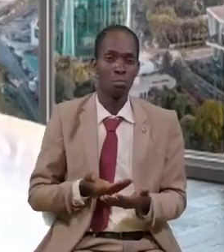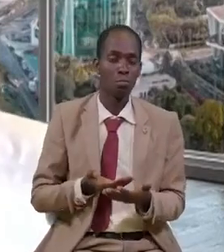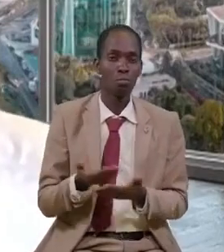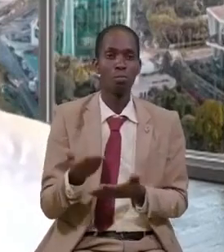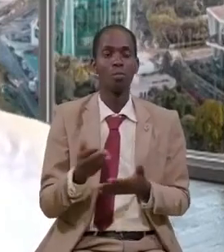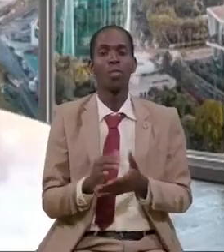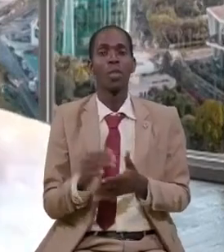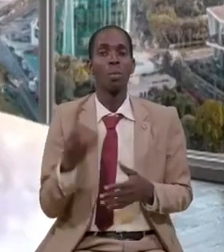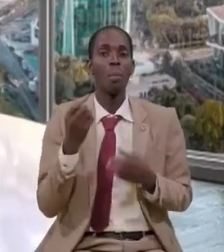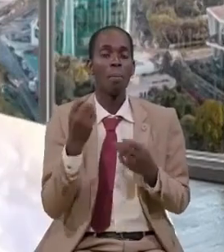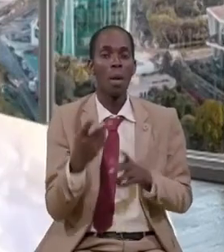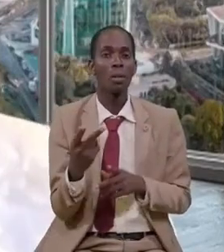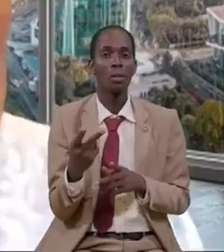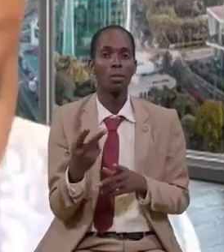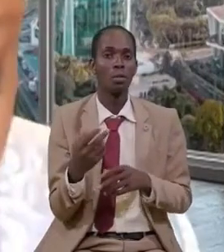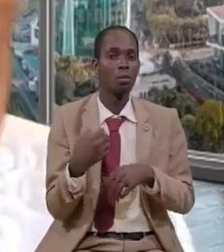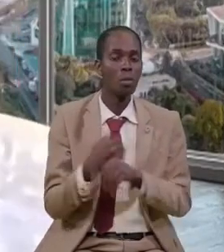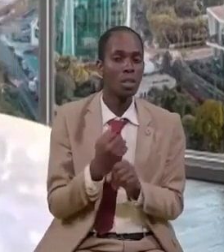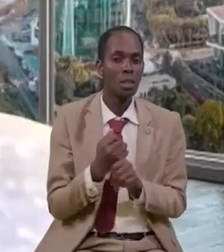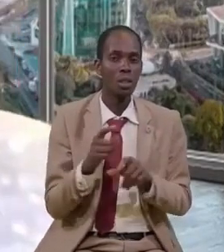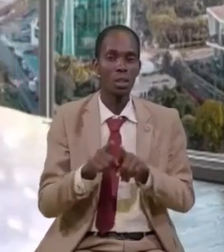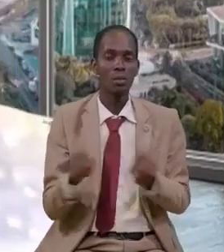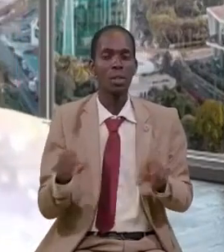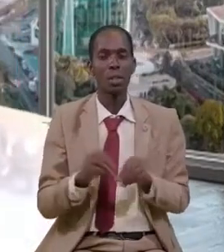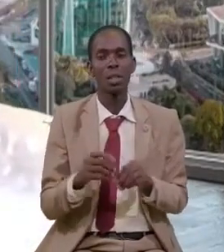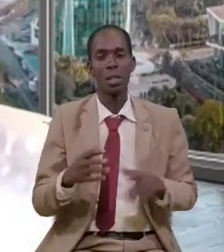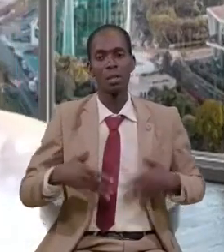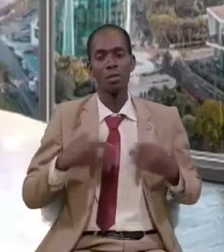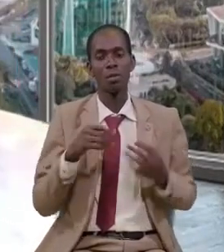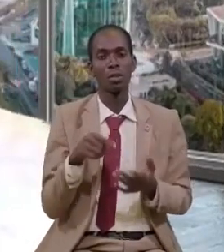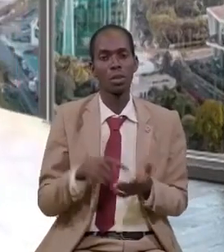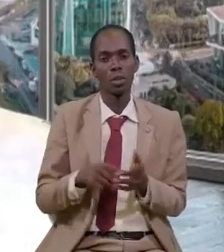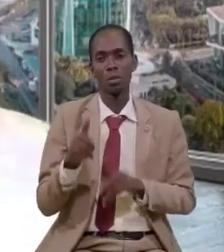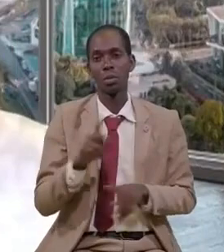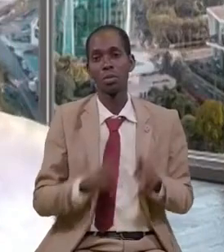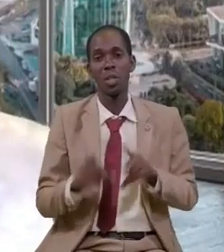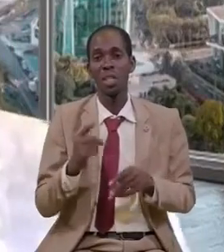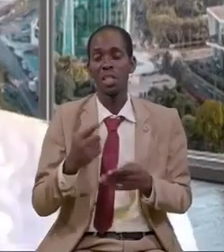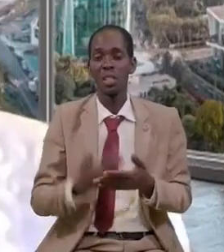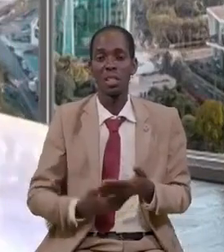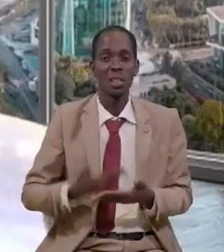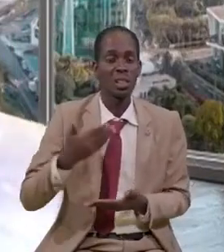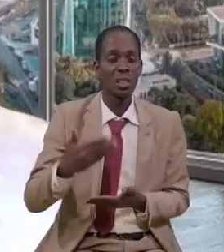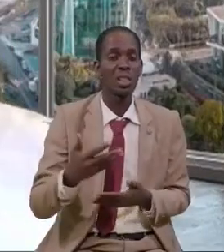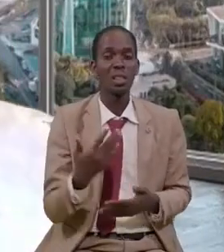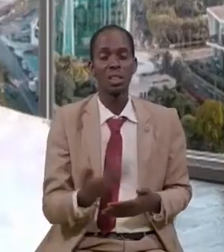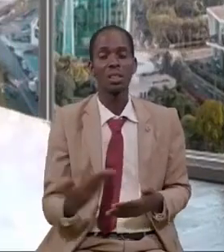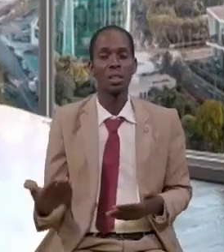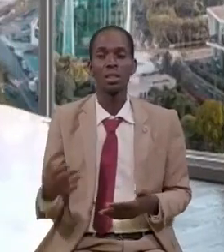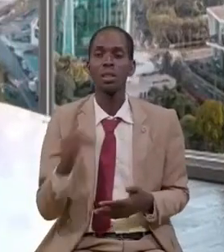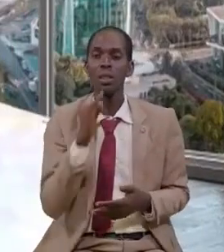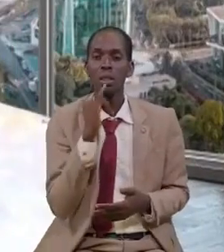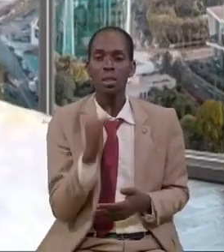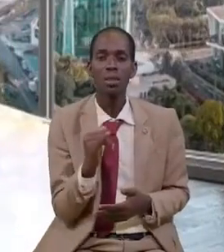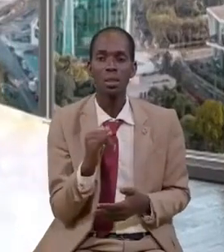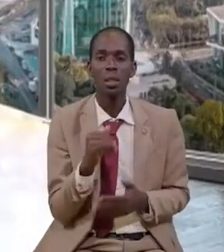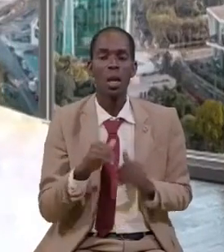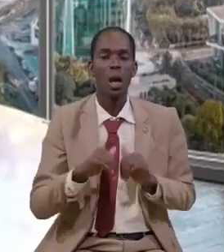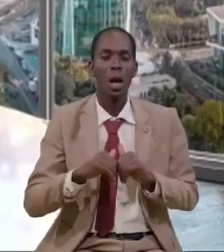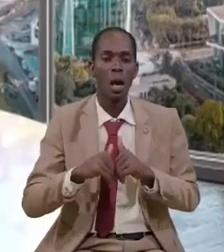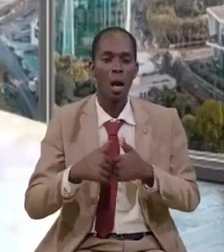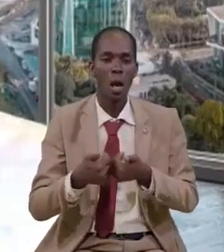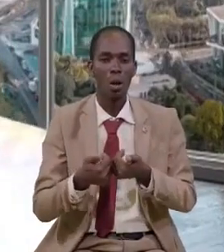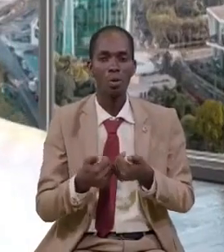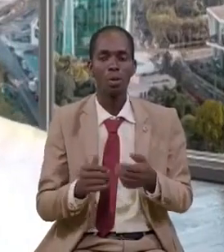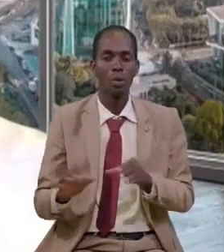making a difference in the lives of these people. So the next point we are going to now is, how do we draw